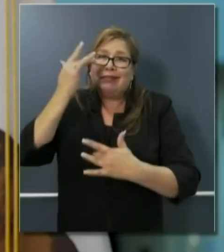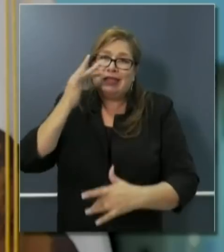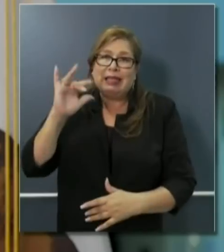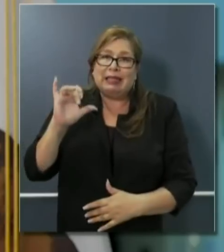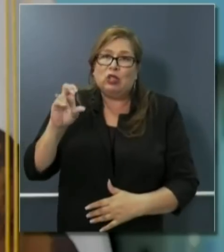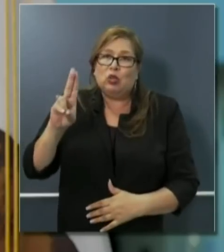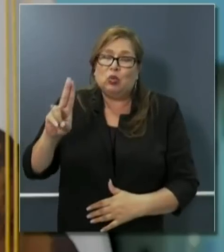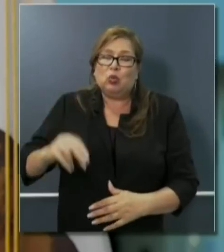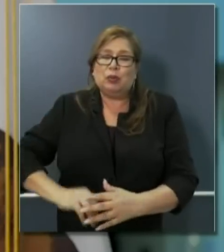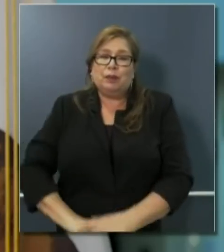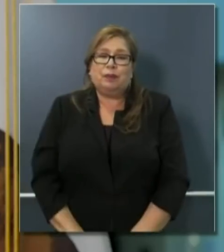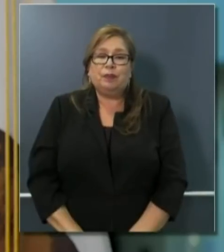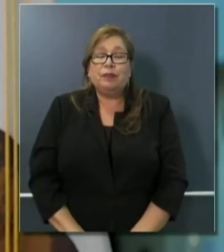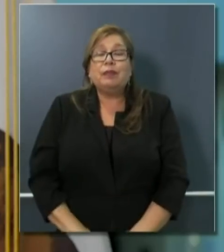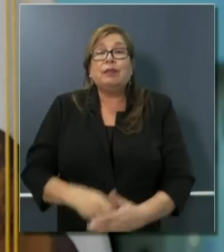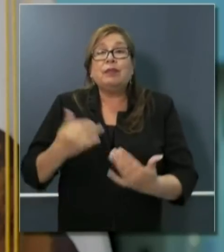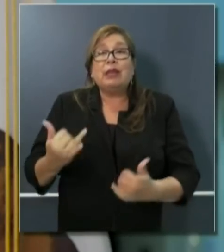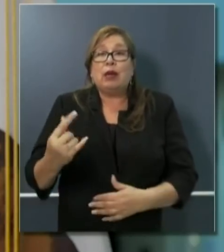Chronicle.